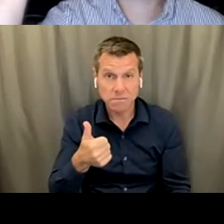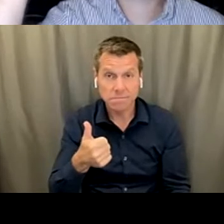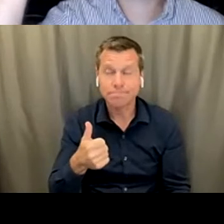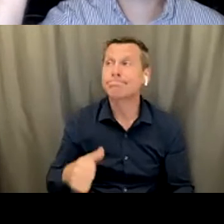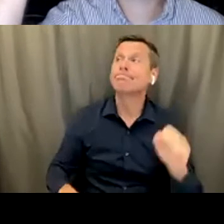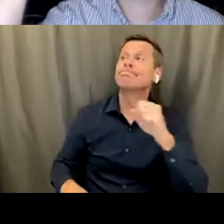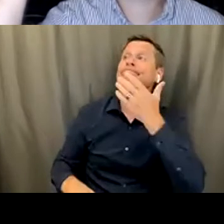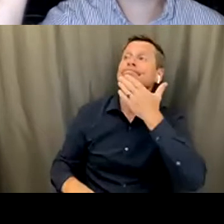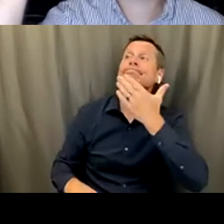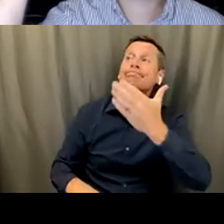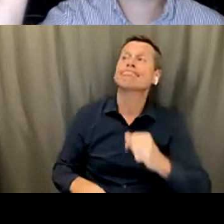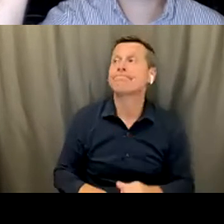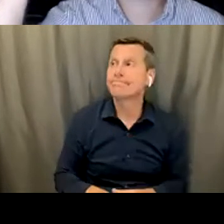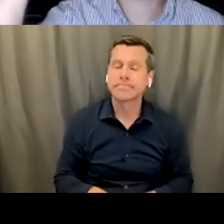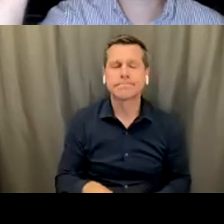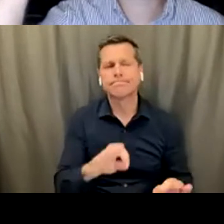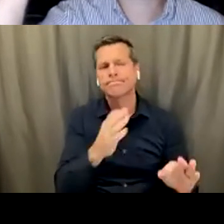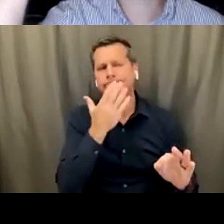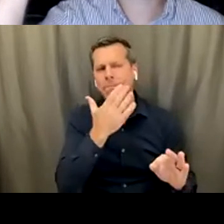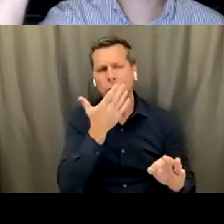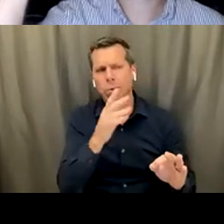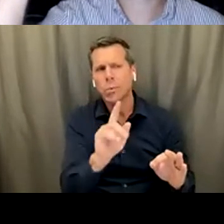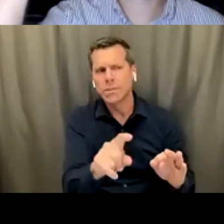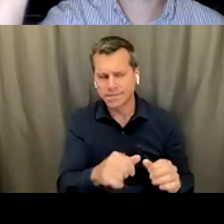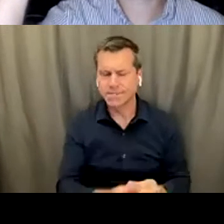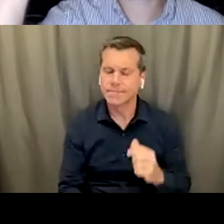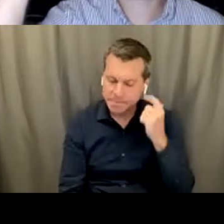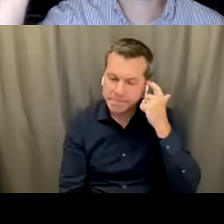Yes, thank you. Thank you very much. Appreciate it. Good question.